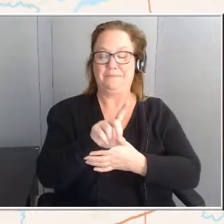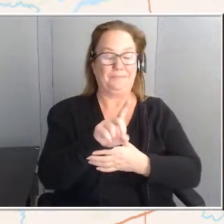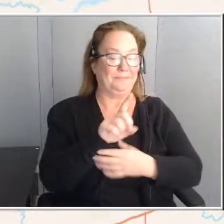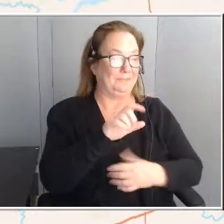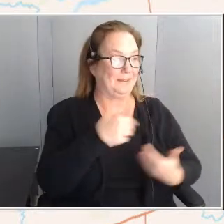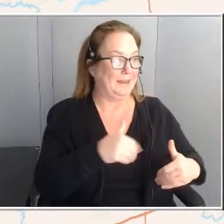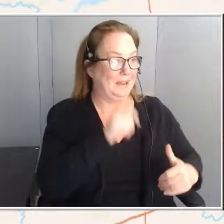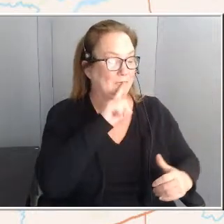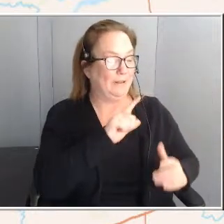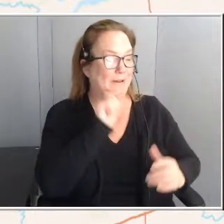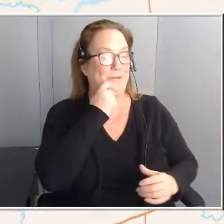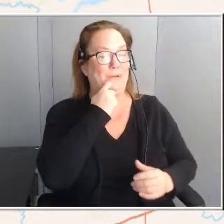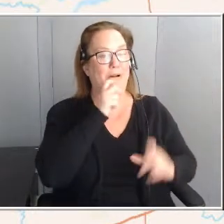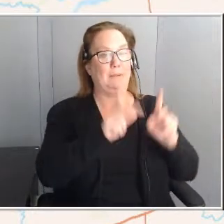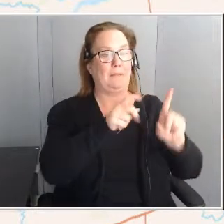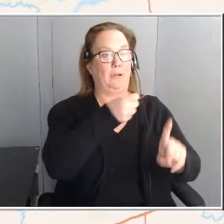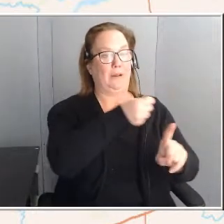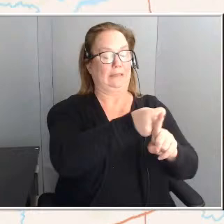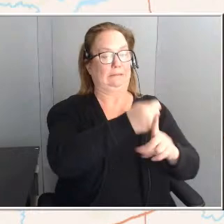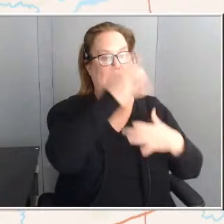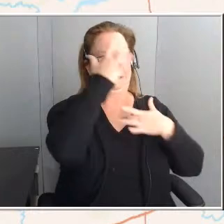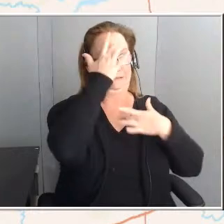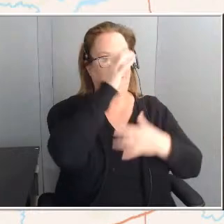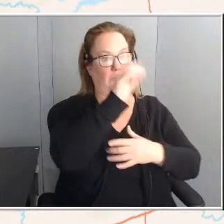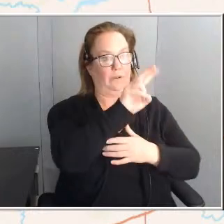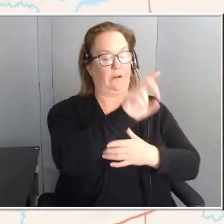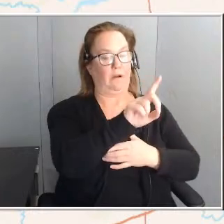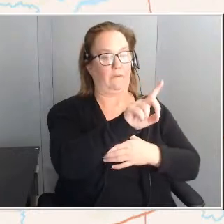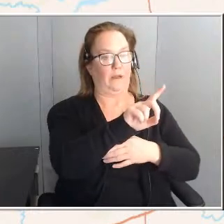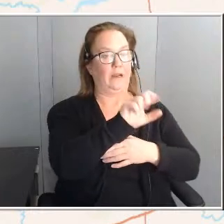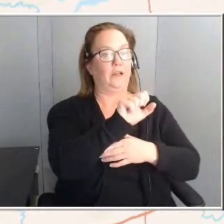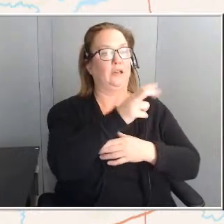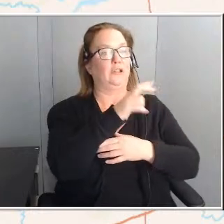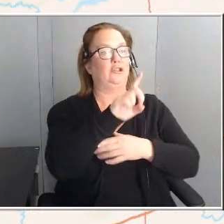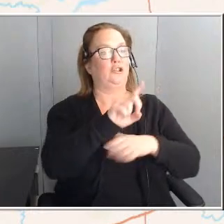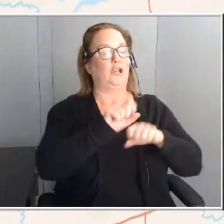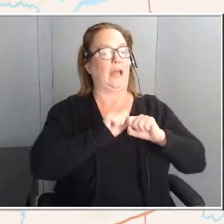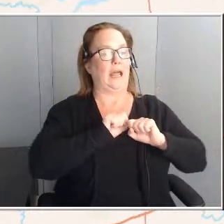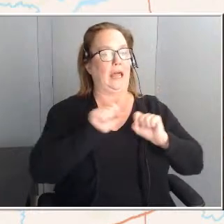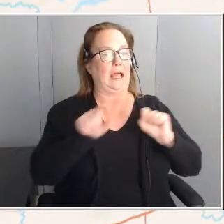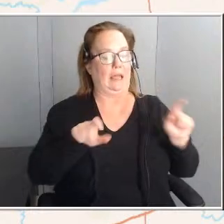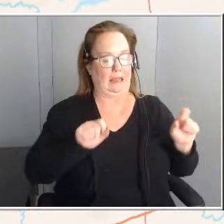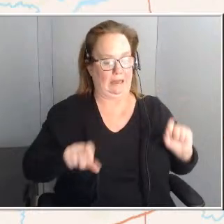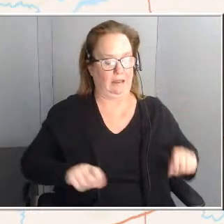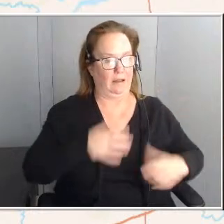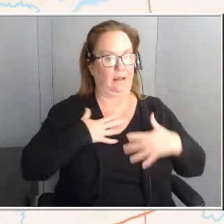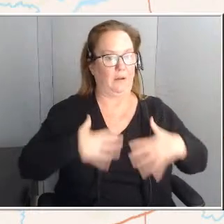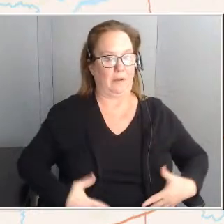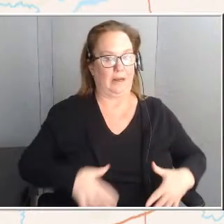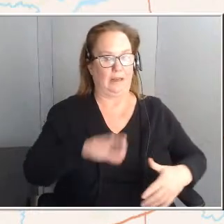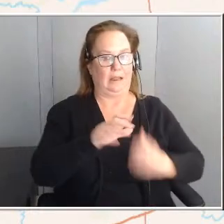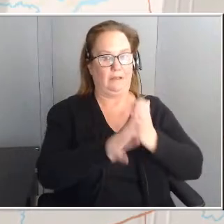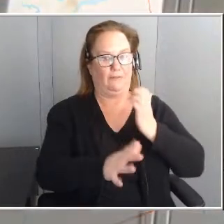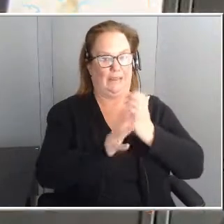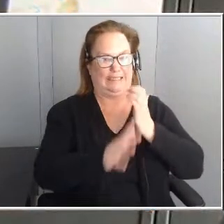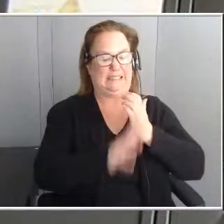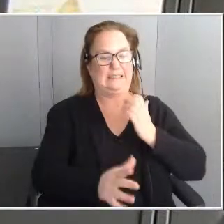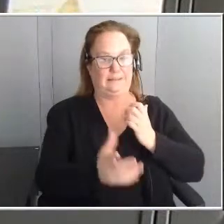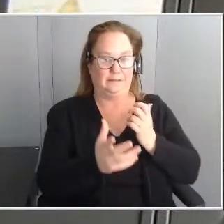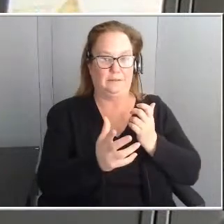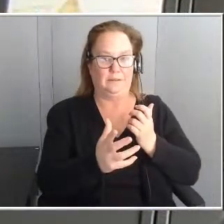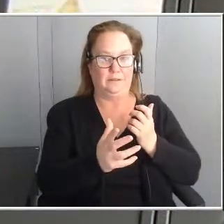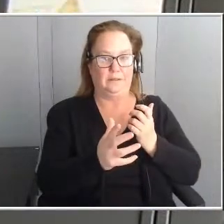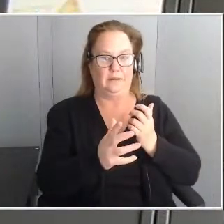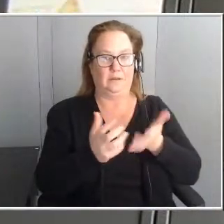So people who get infected with COVID shed a certain amount of the viral material in their feces. And